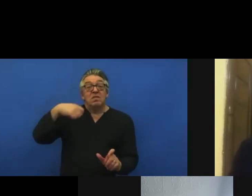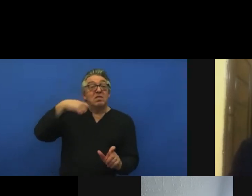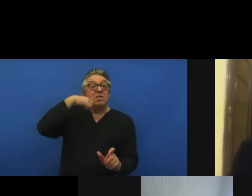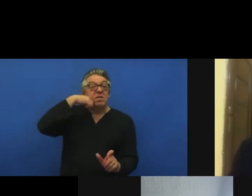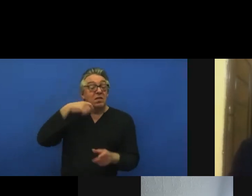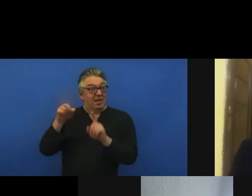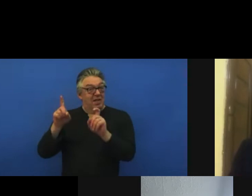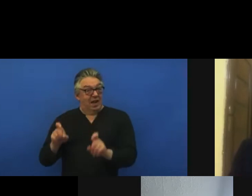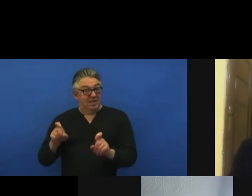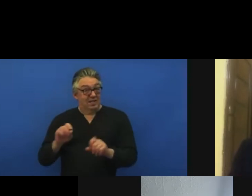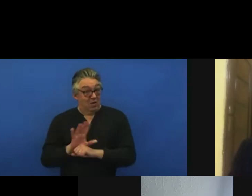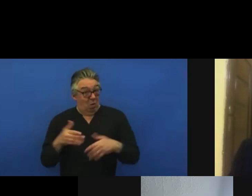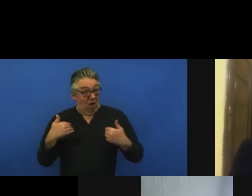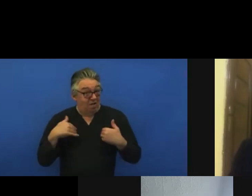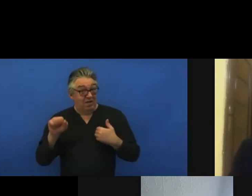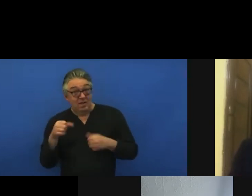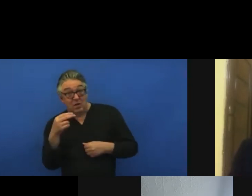And of course,